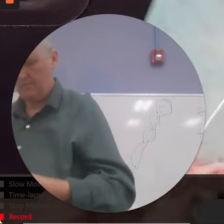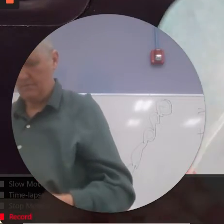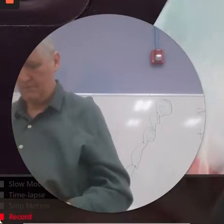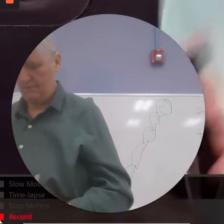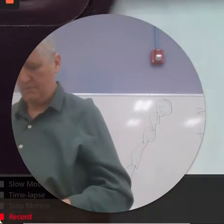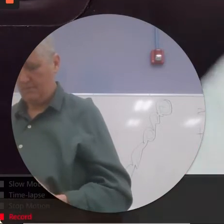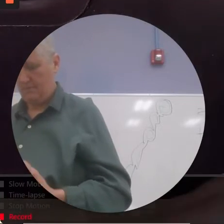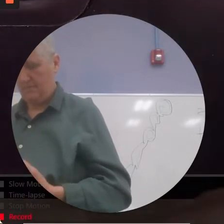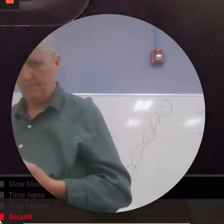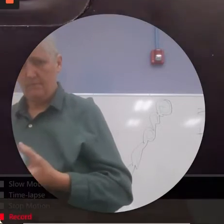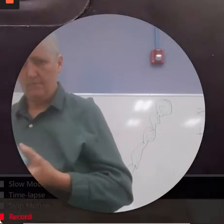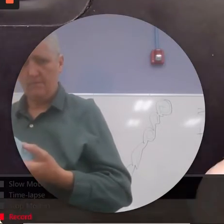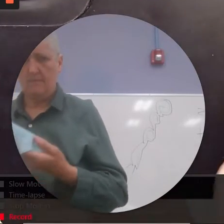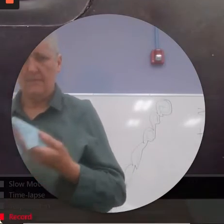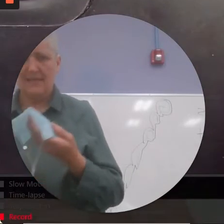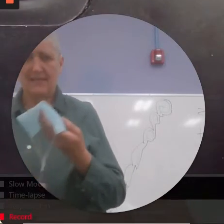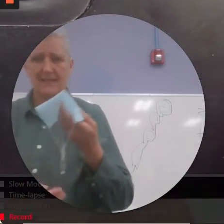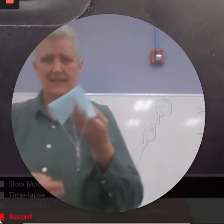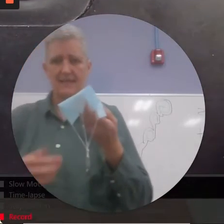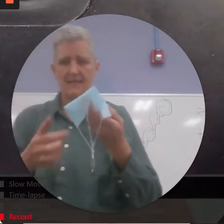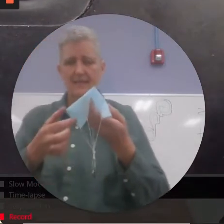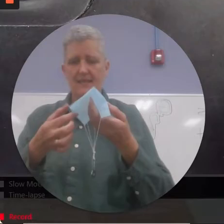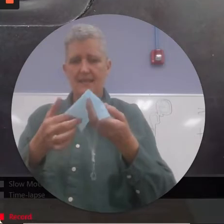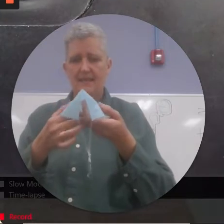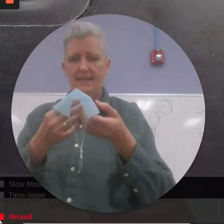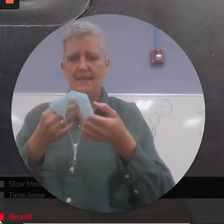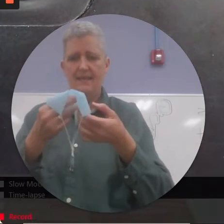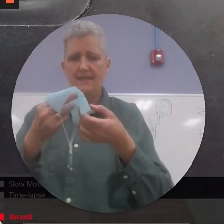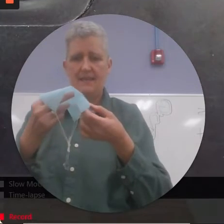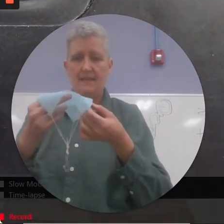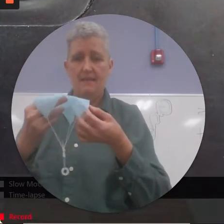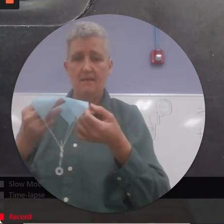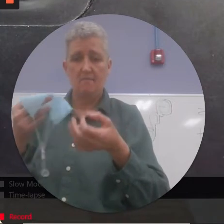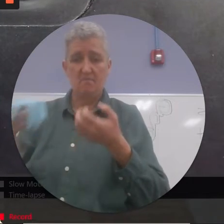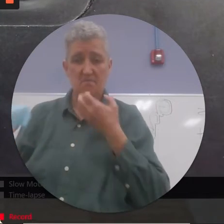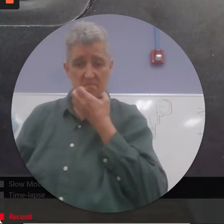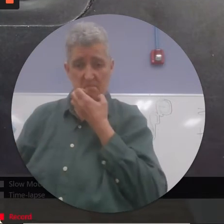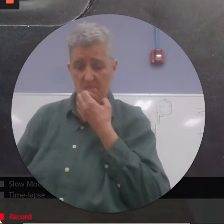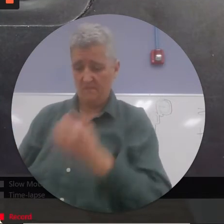All right, and there's our finished test parachute.